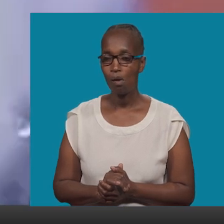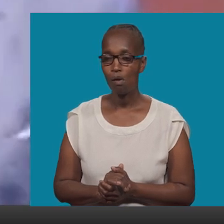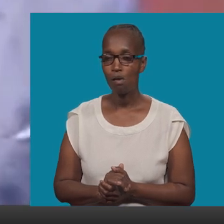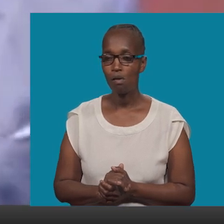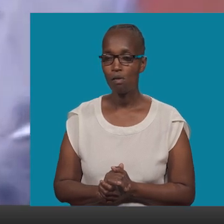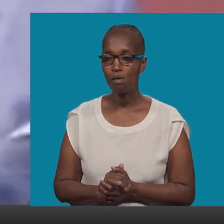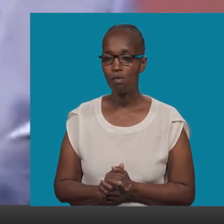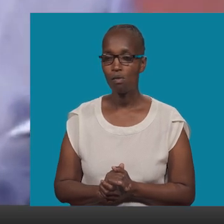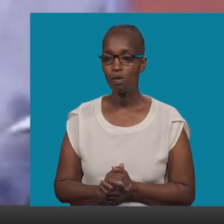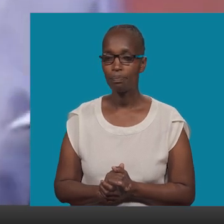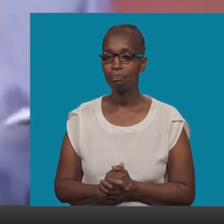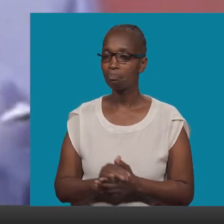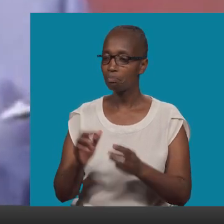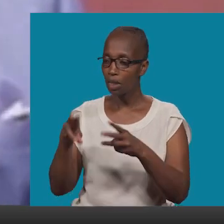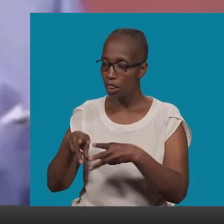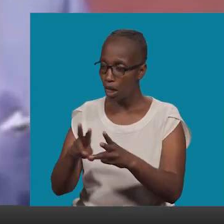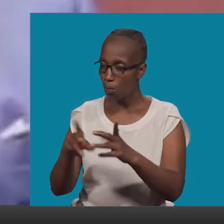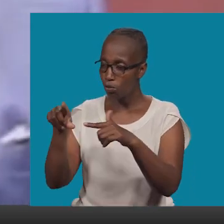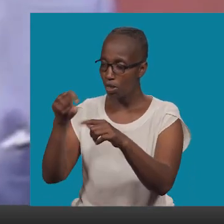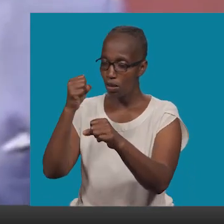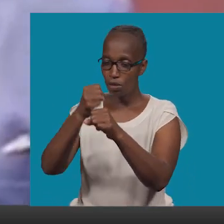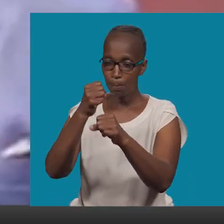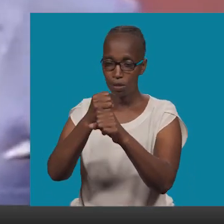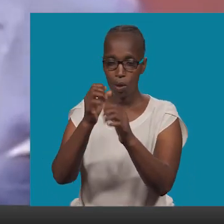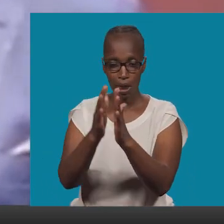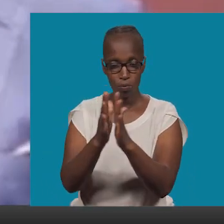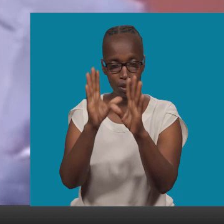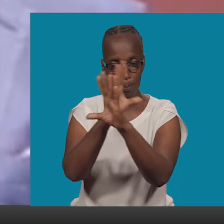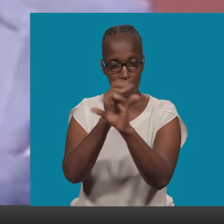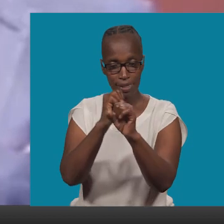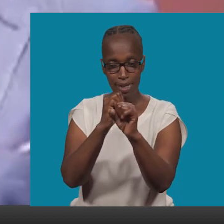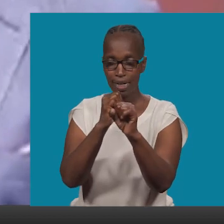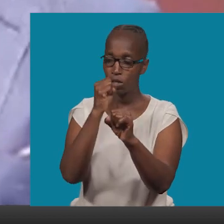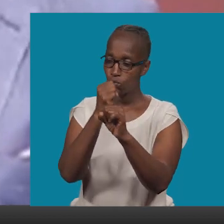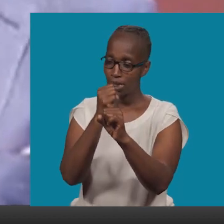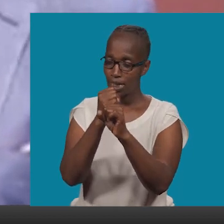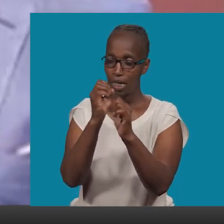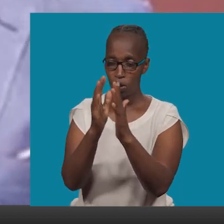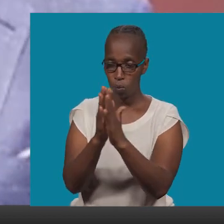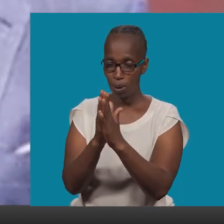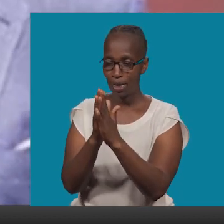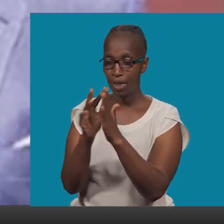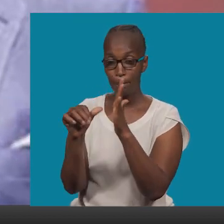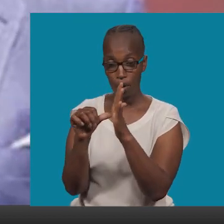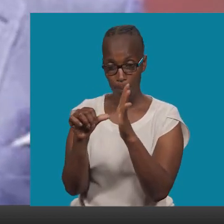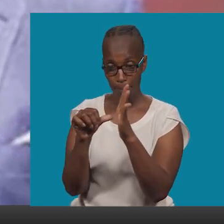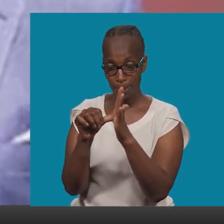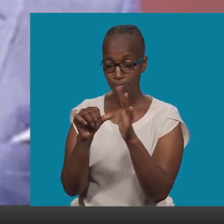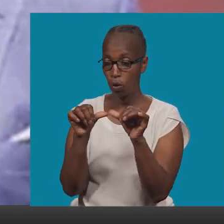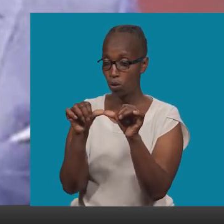ufisadi, and the way you quickly worked with the president to deal with the Kemsa problem,